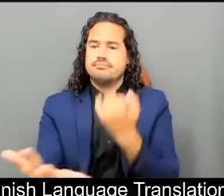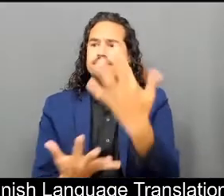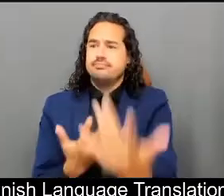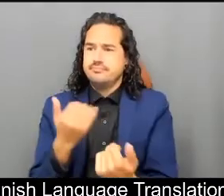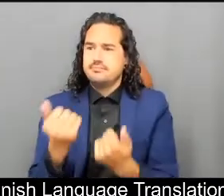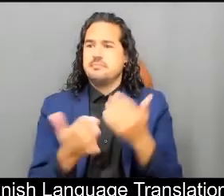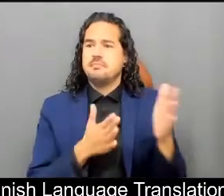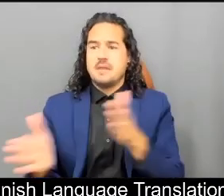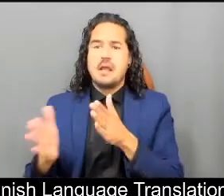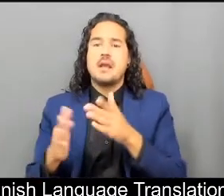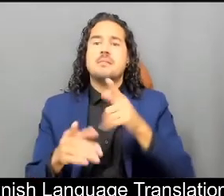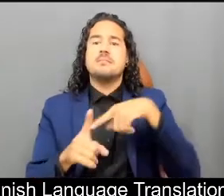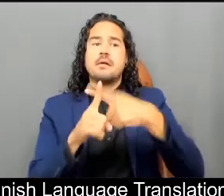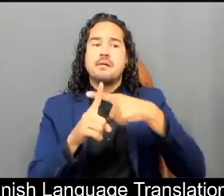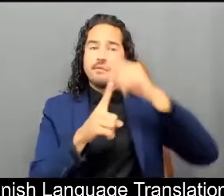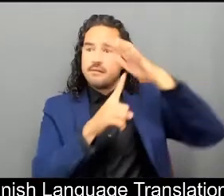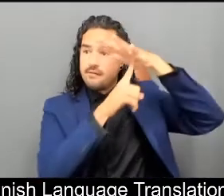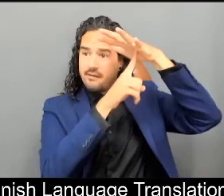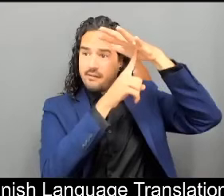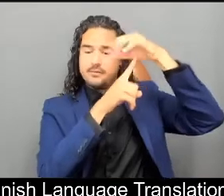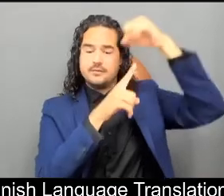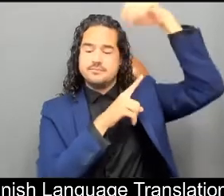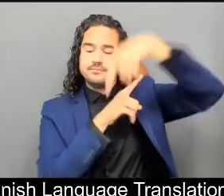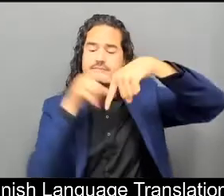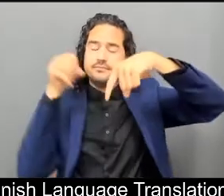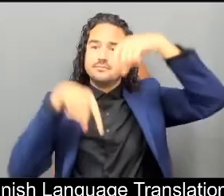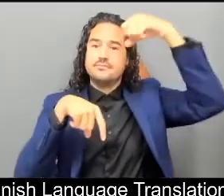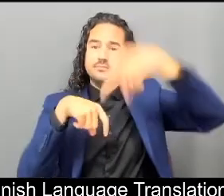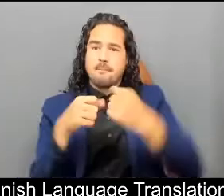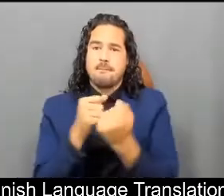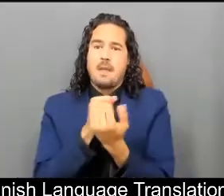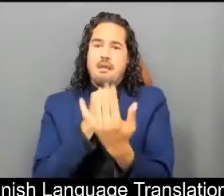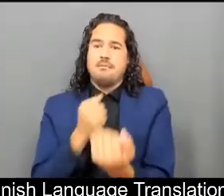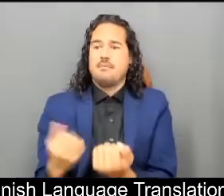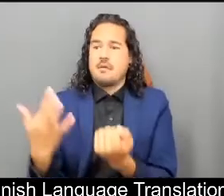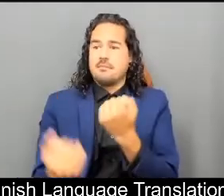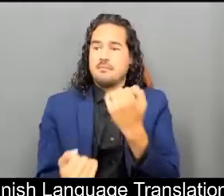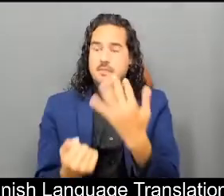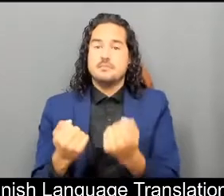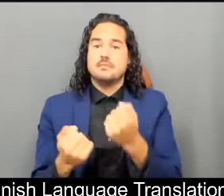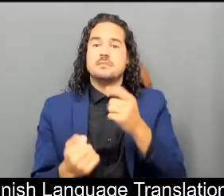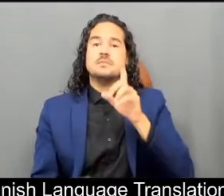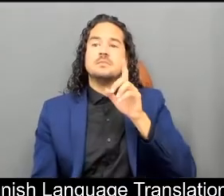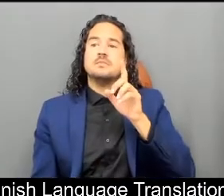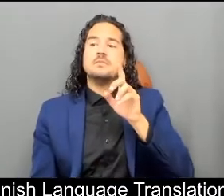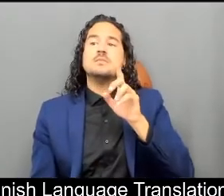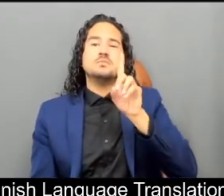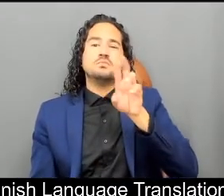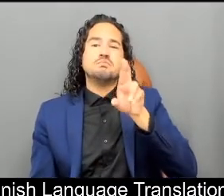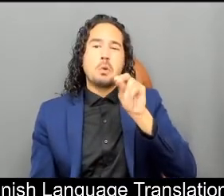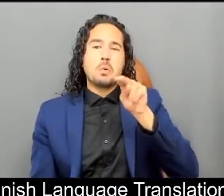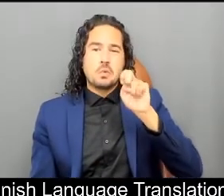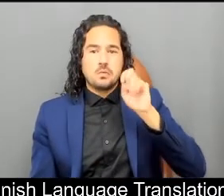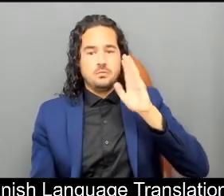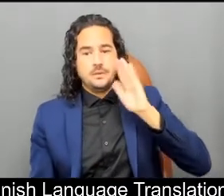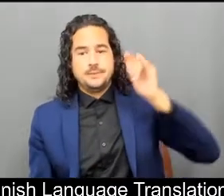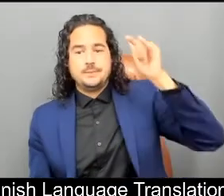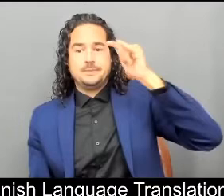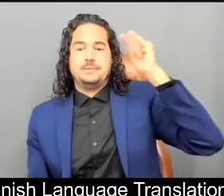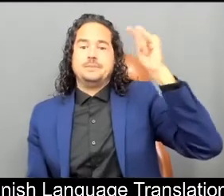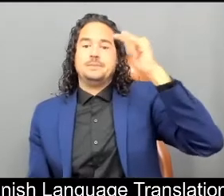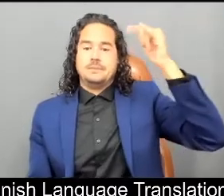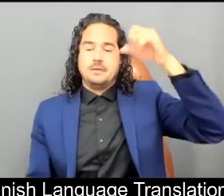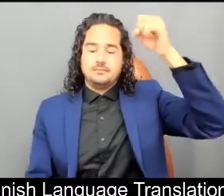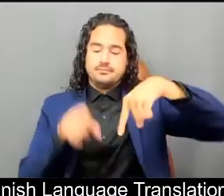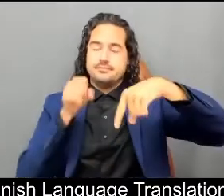or the unmanned aircraft, the UAV, with a PSD dispenser, the small balls that come down and are able to do